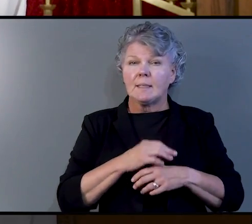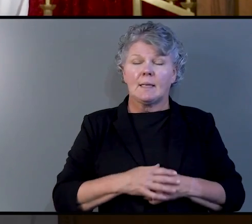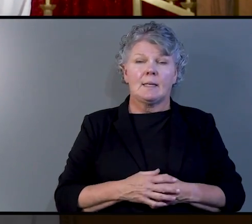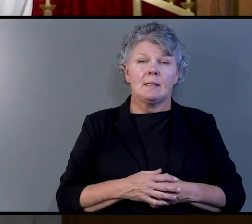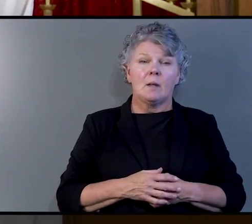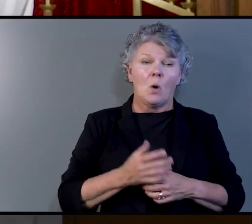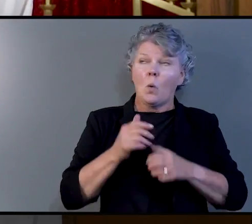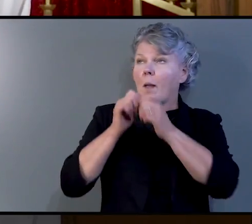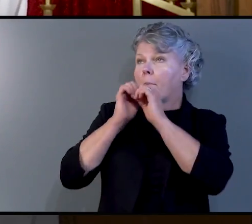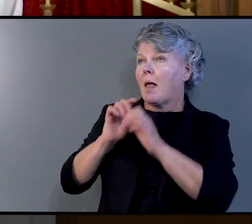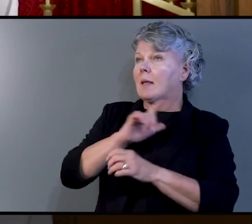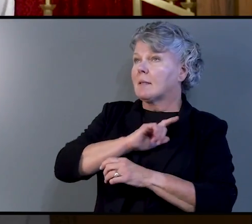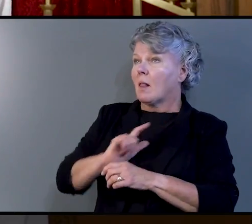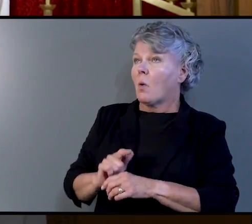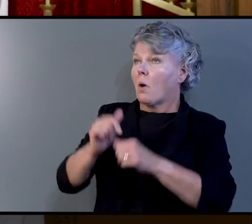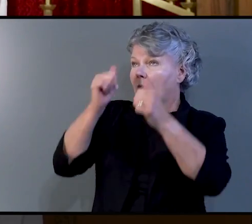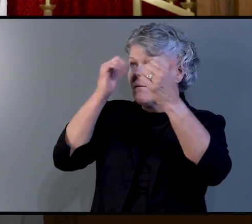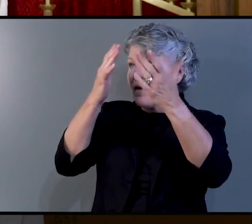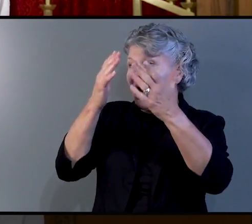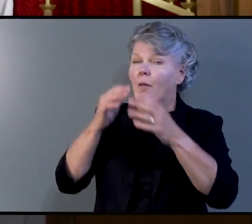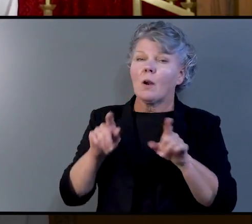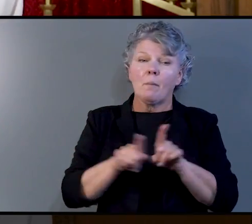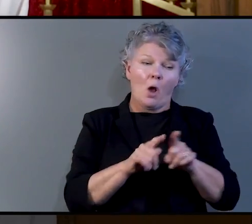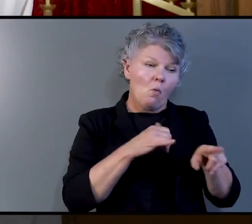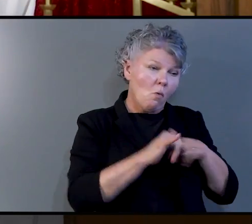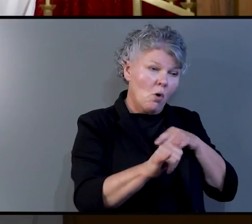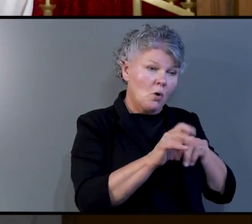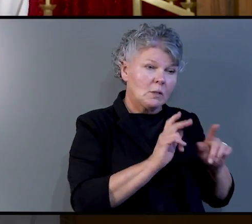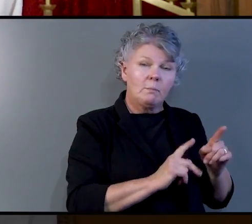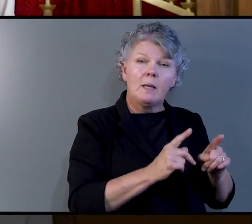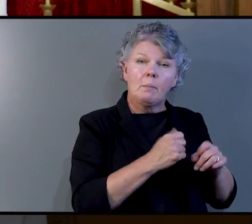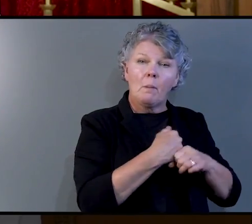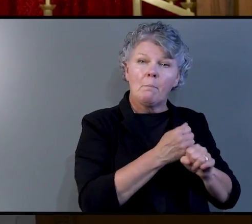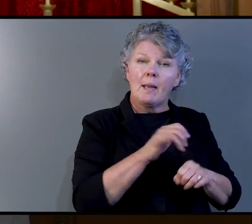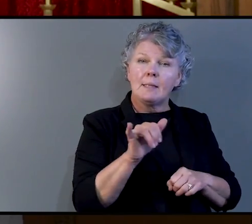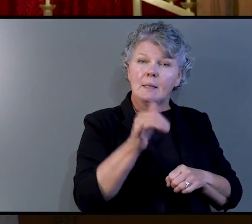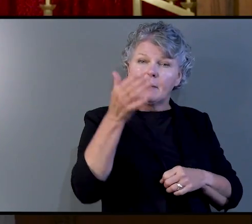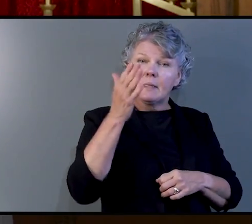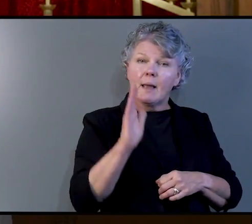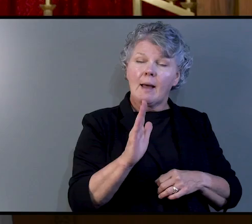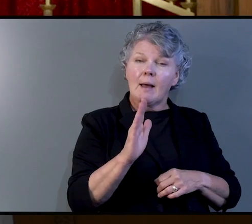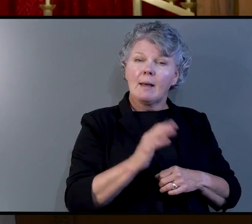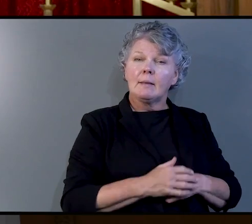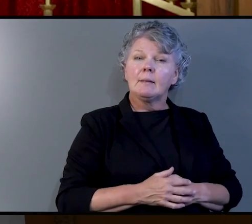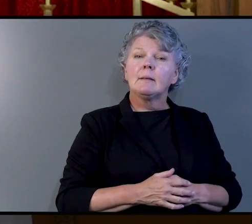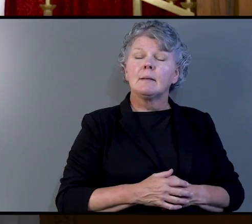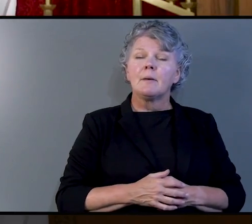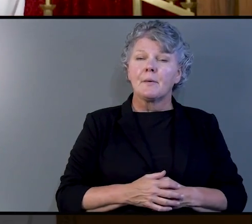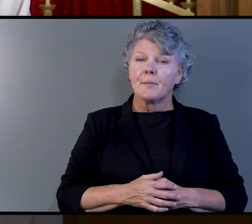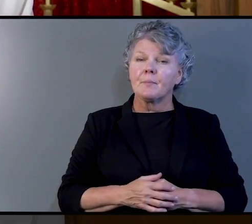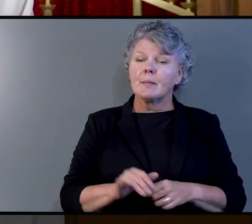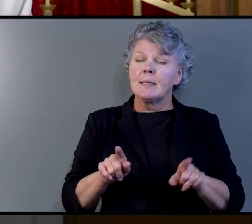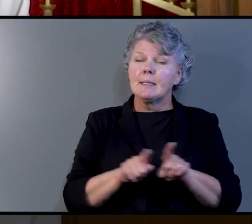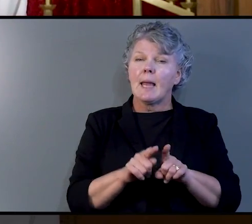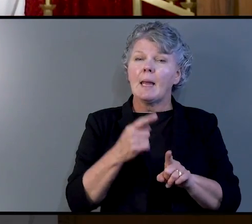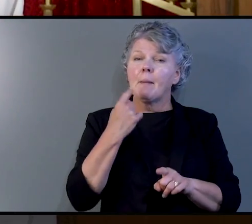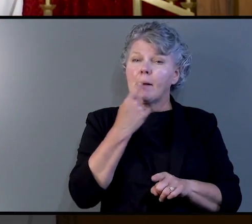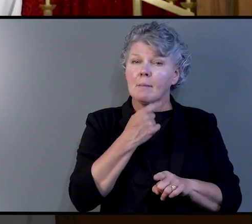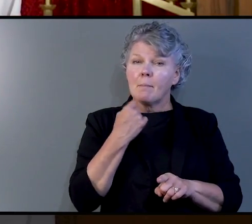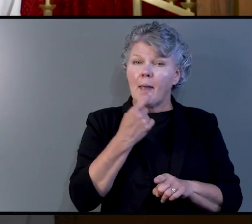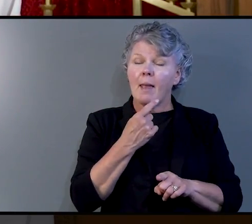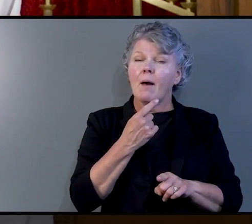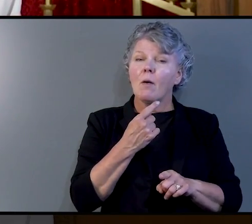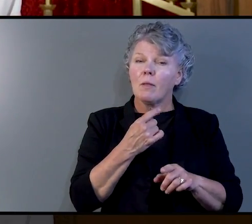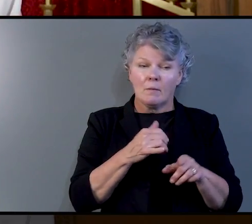it we bless our Lord and Father, and with it we curse people who are made in the likeness of God. For the same mouth come blessing